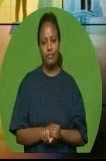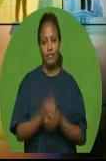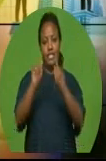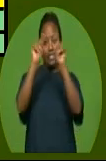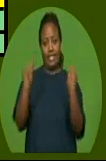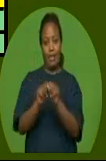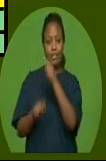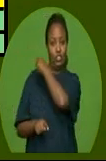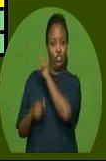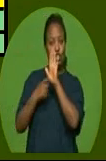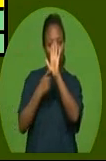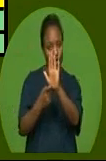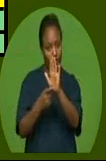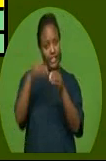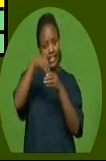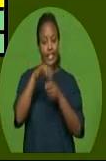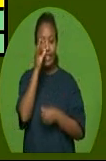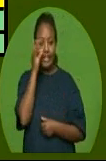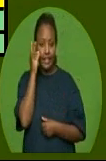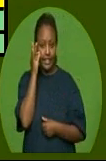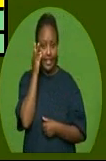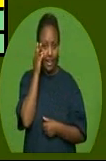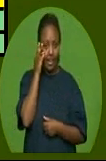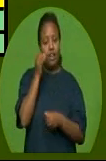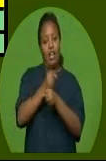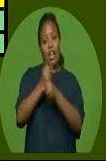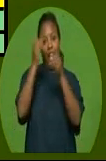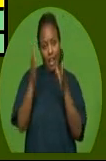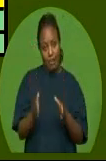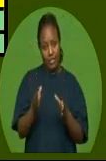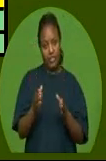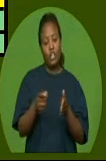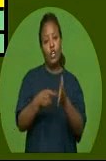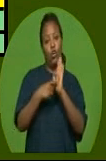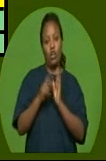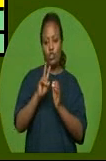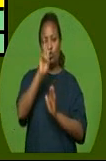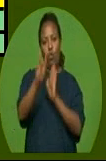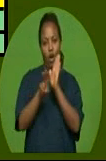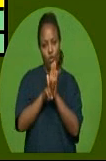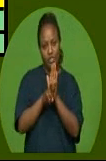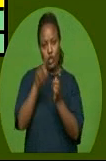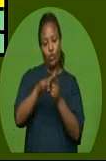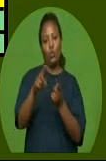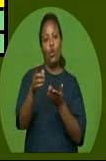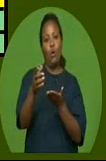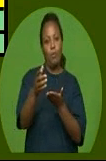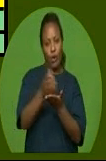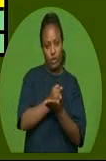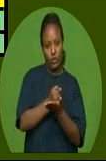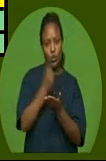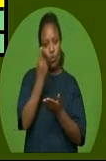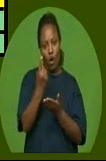second. The table shows that in India, a laborer requires 2 hours